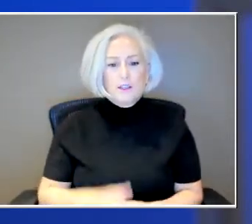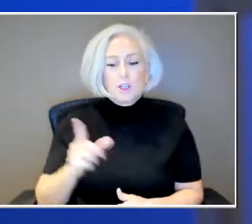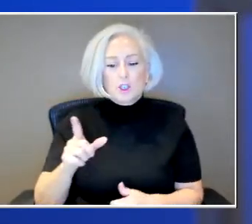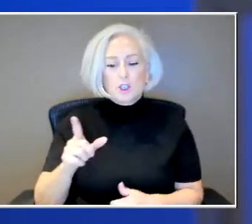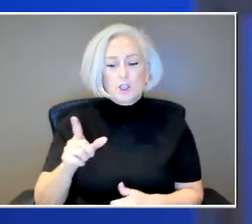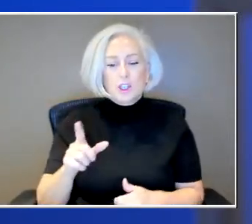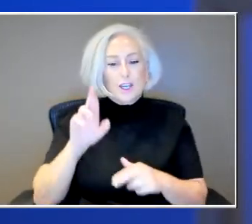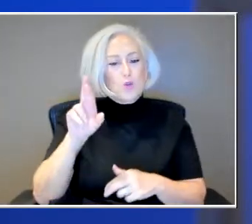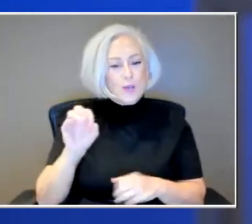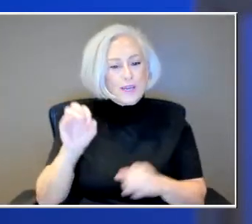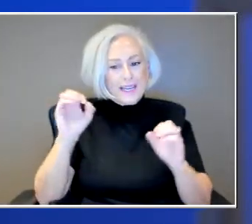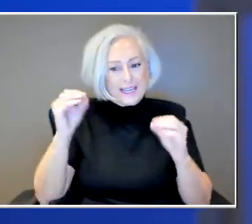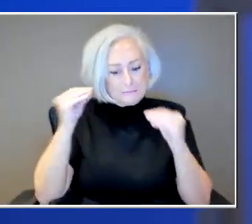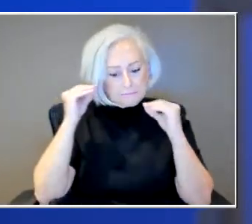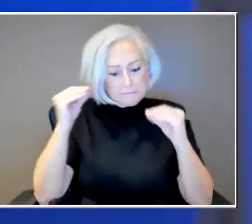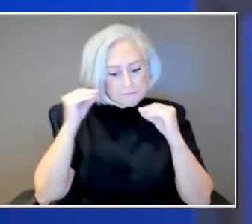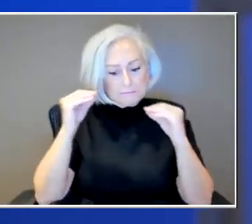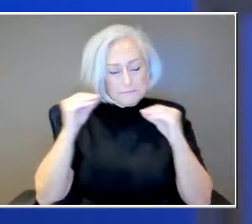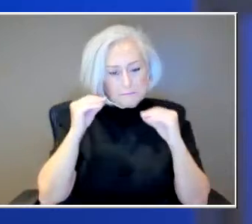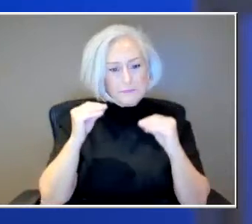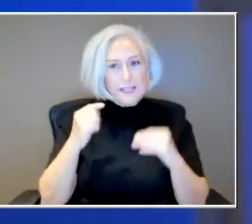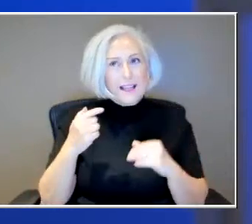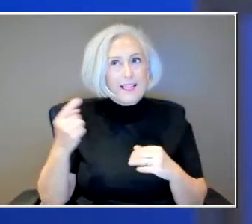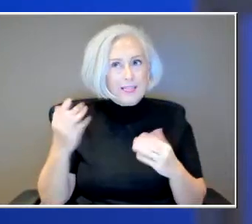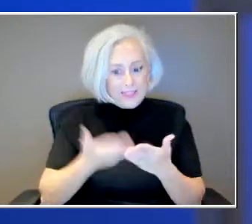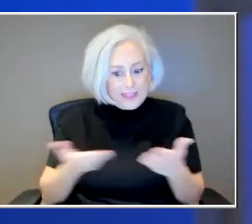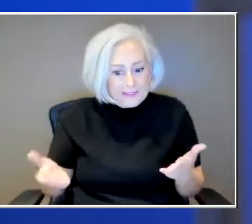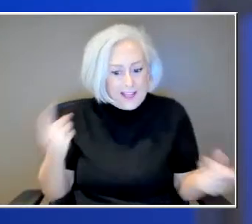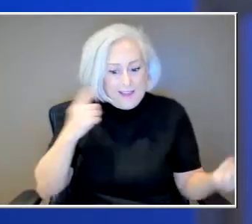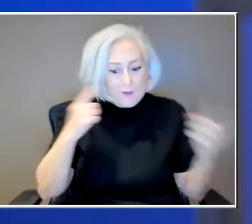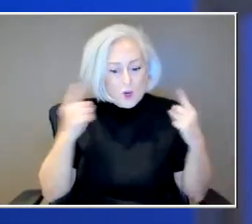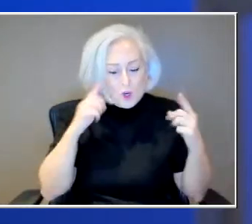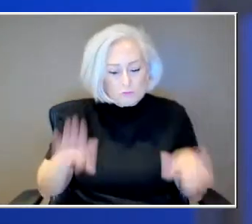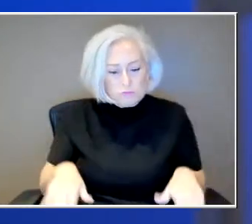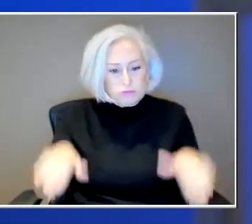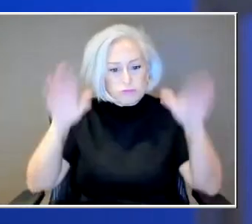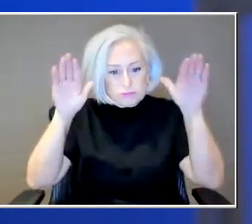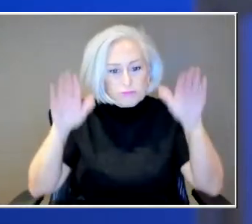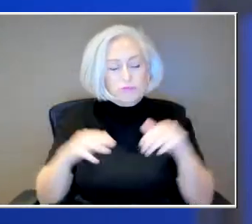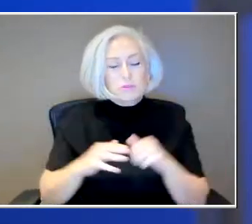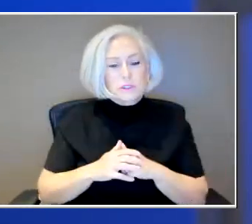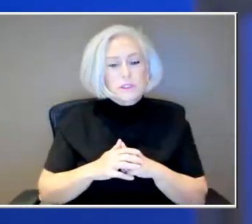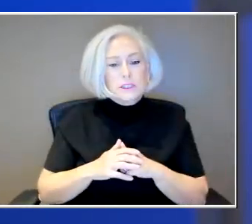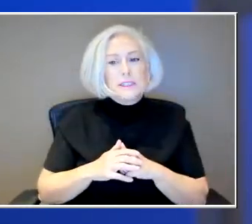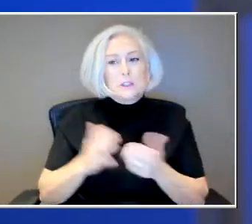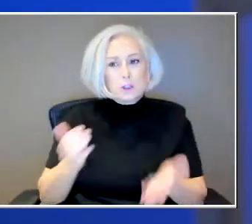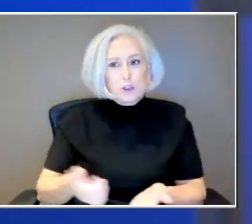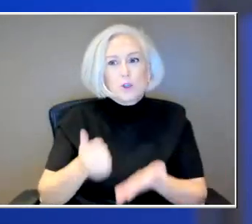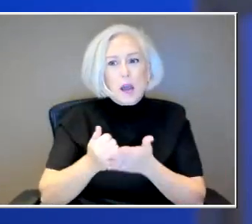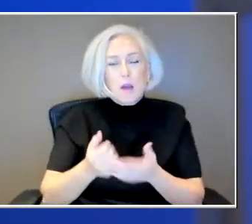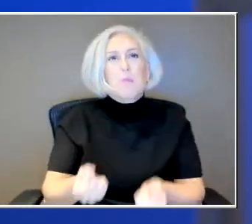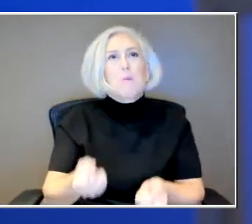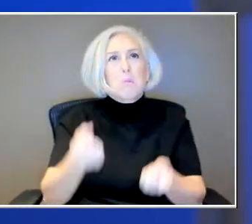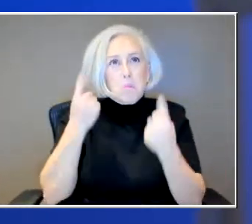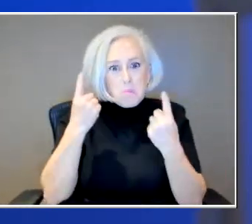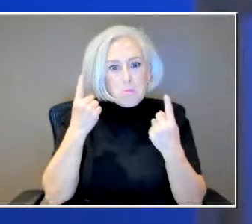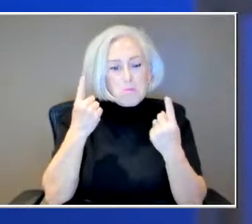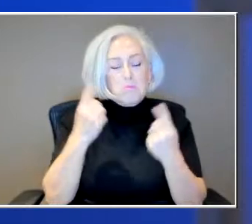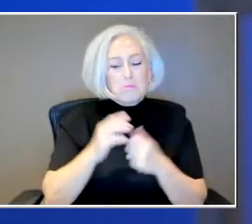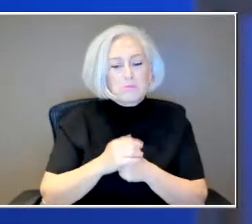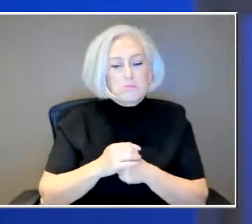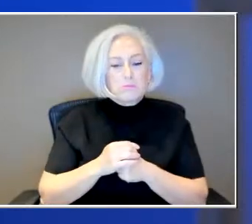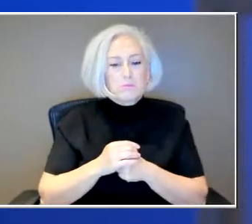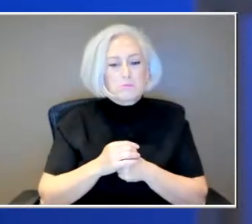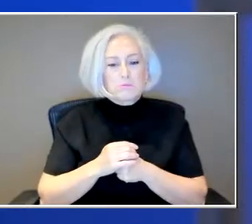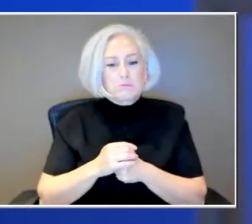stuff that I had heard as a teenager, and, you know, kind of put it in perspective for me as an adult,